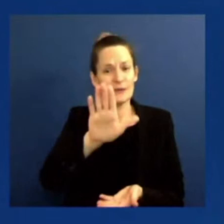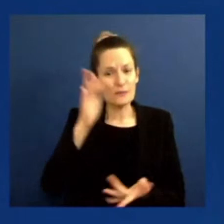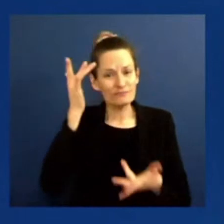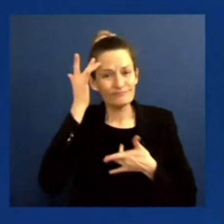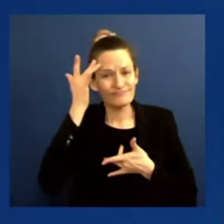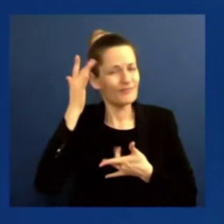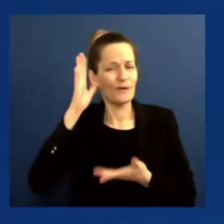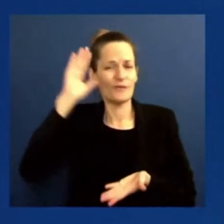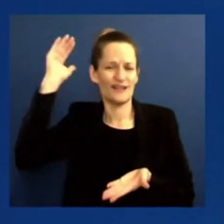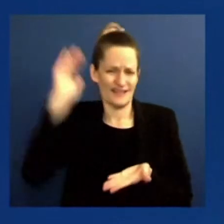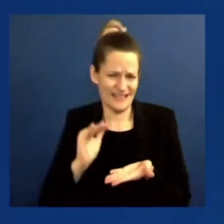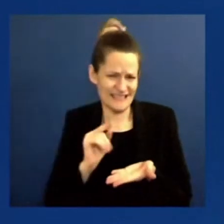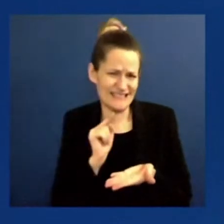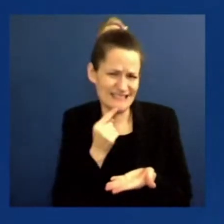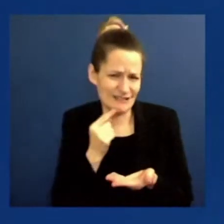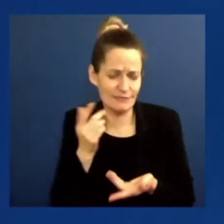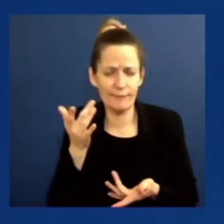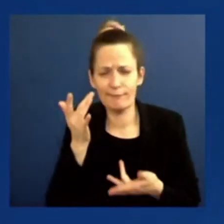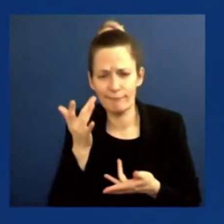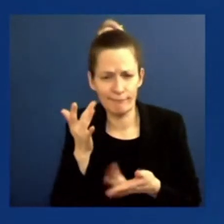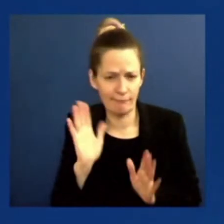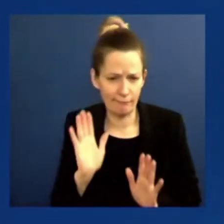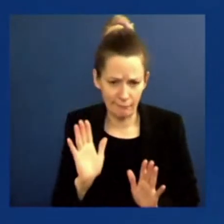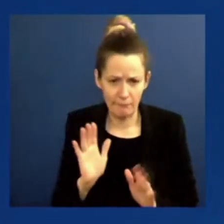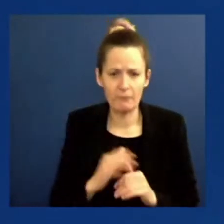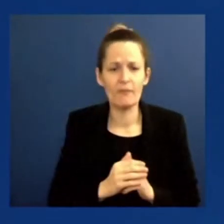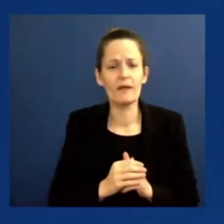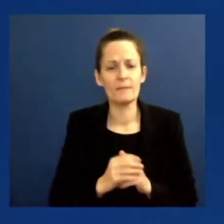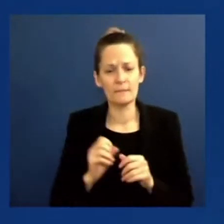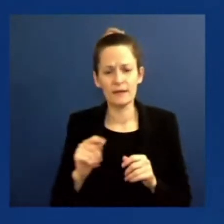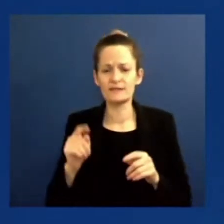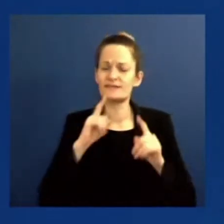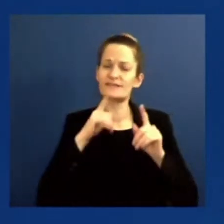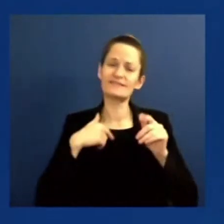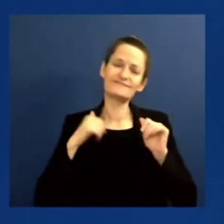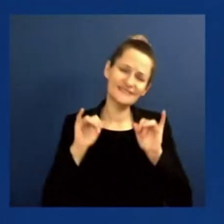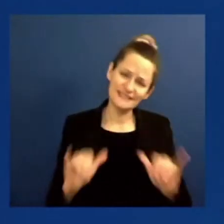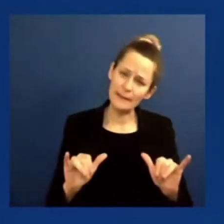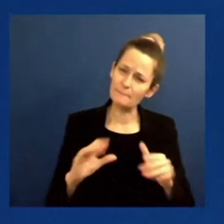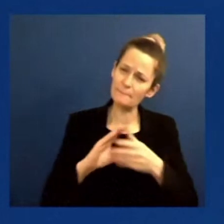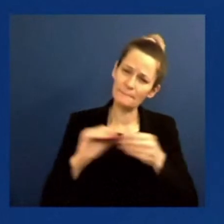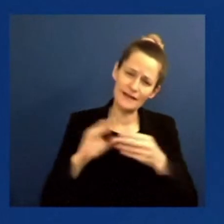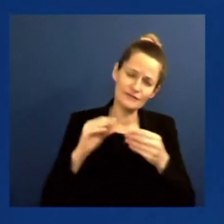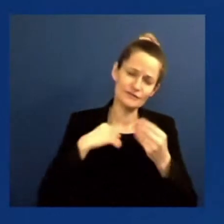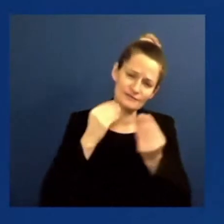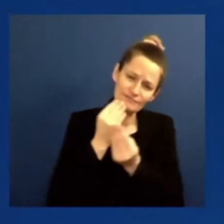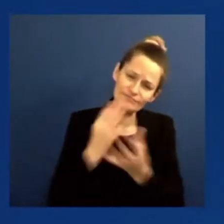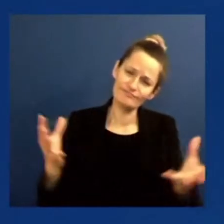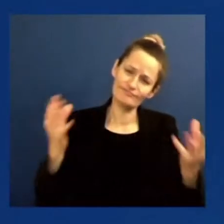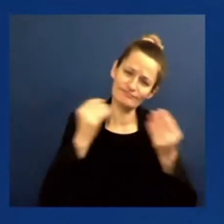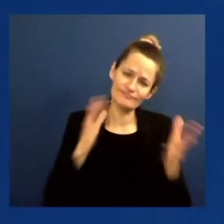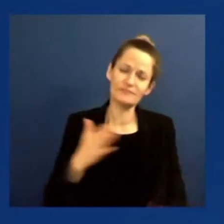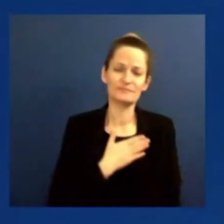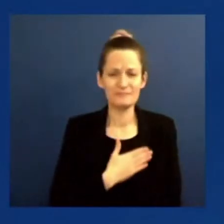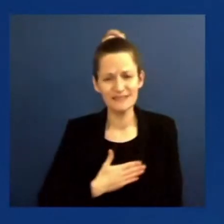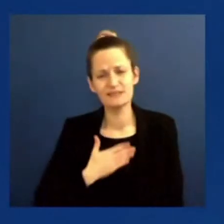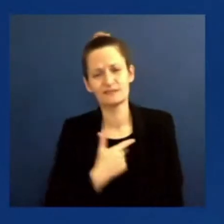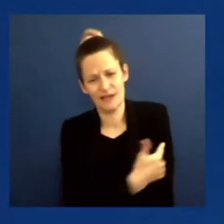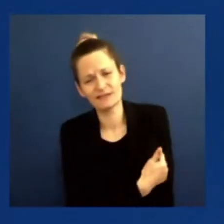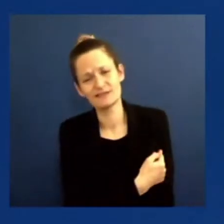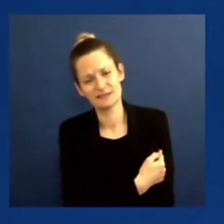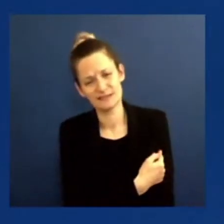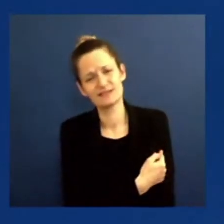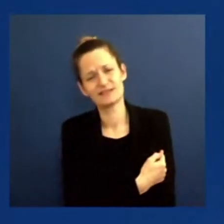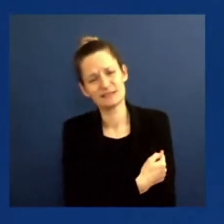final slide, the same message that Dr. Walensky gave you. Get your vaccinations up to date. It is